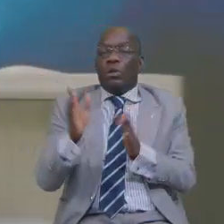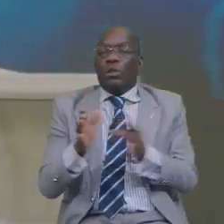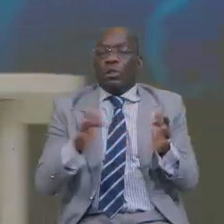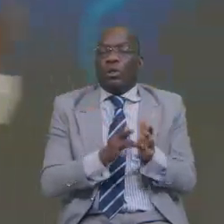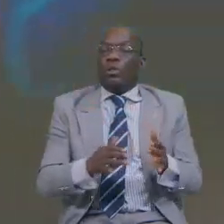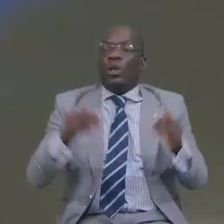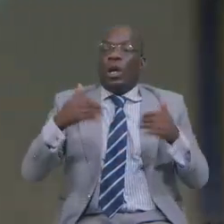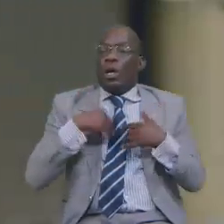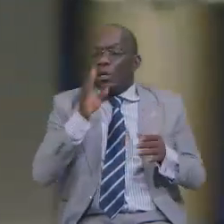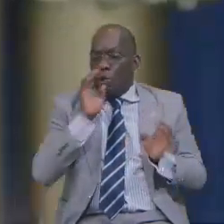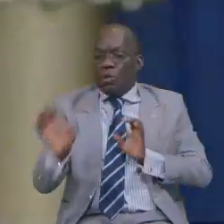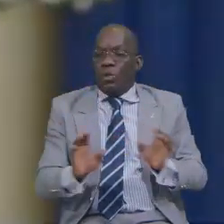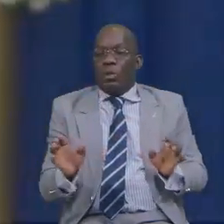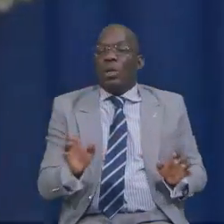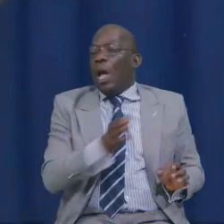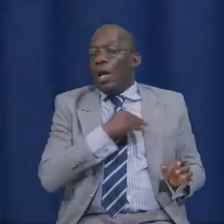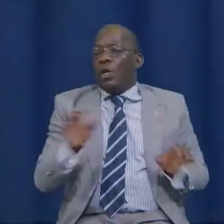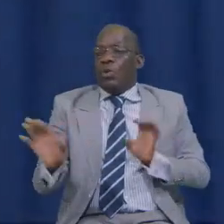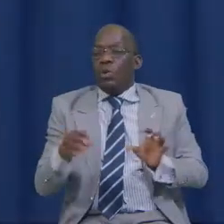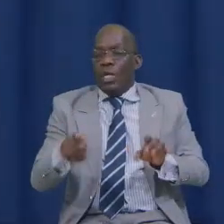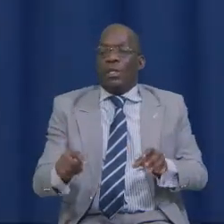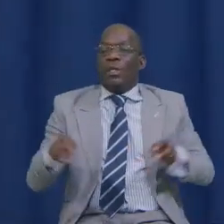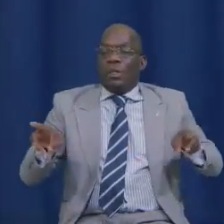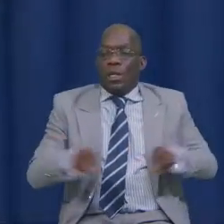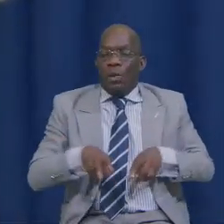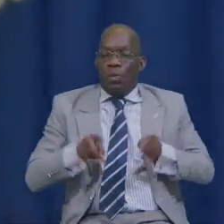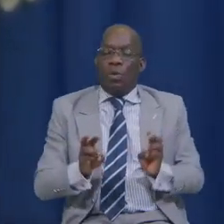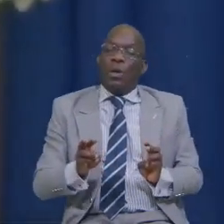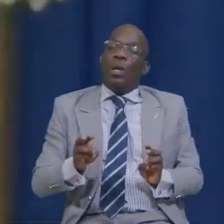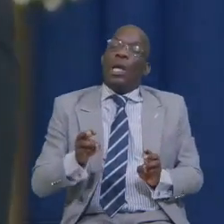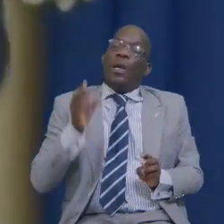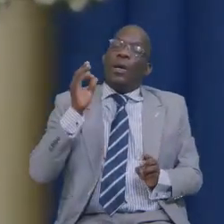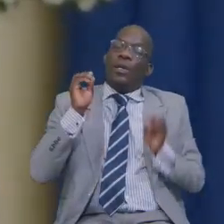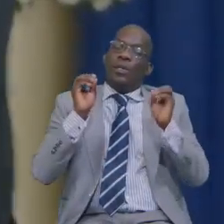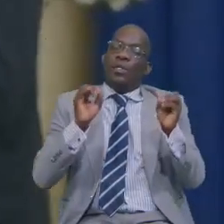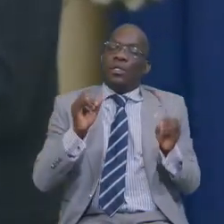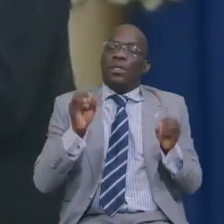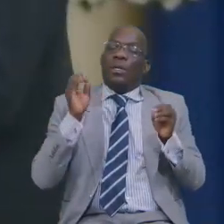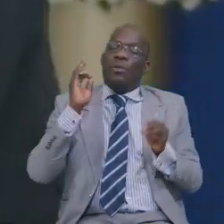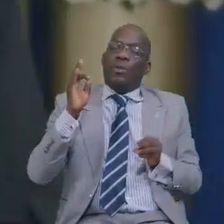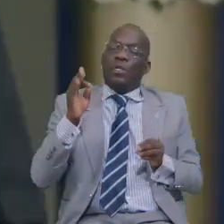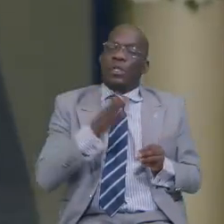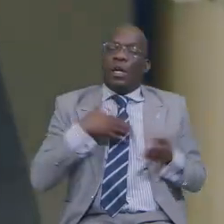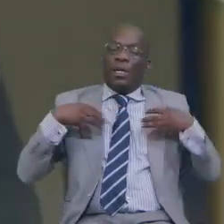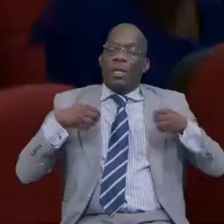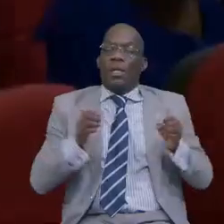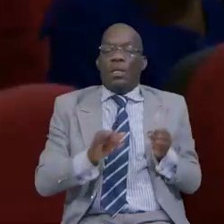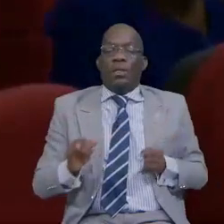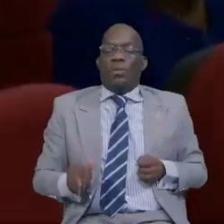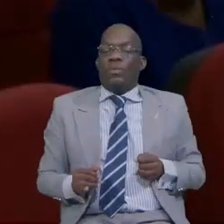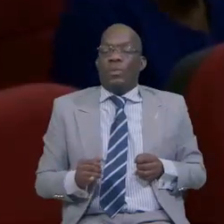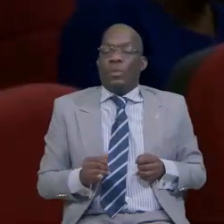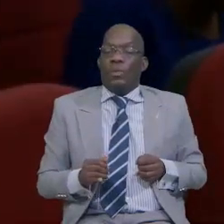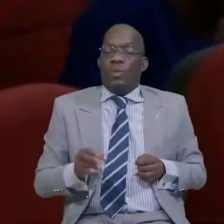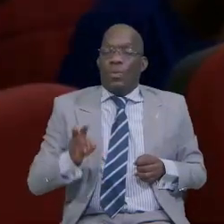reproduced in them, teaching and preaching and healing. We're told in 2